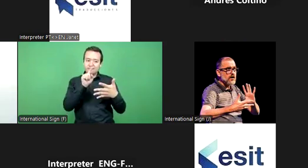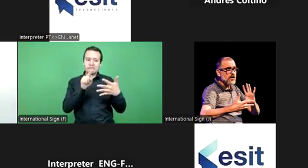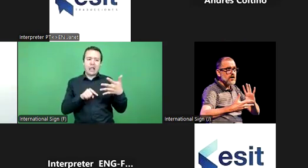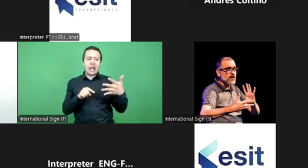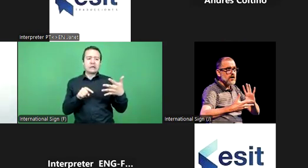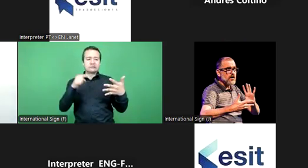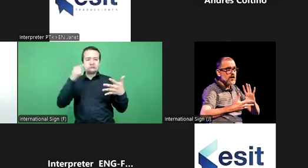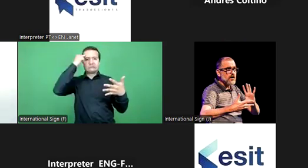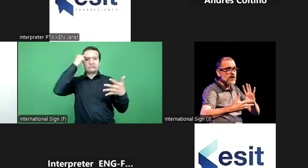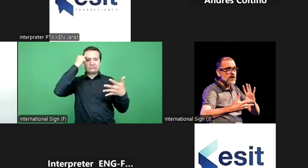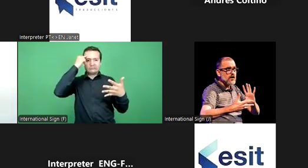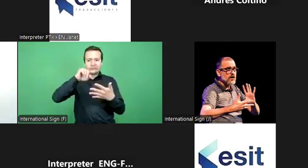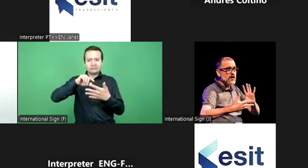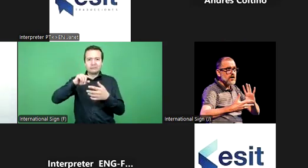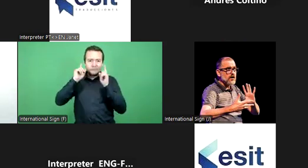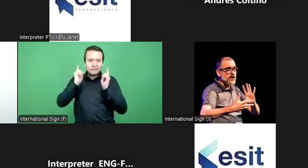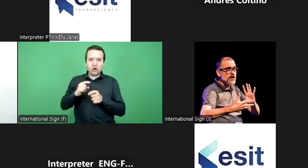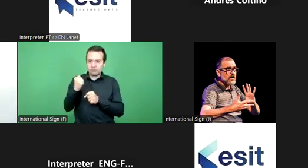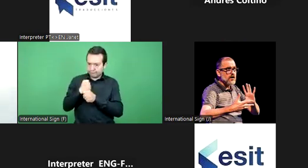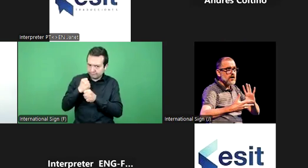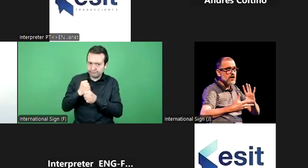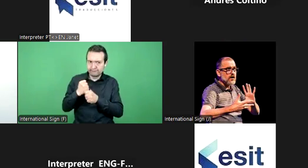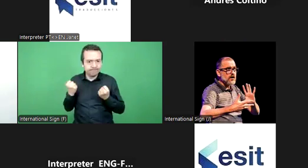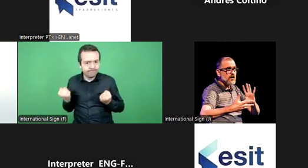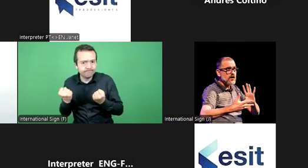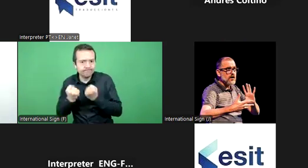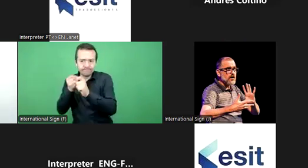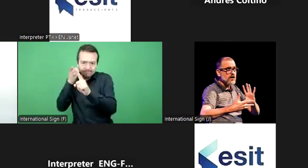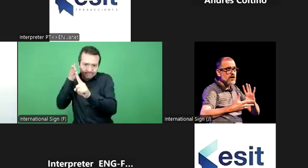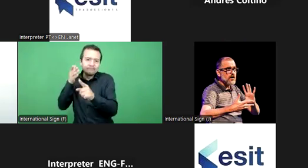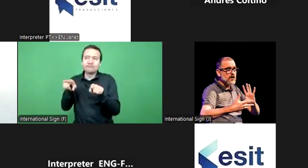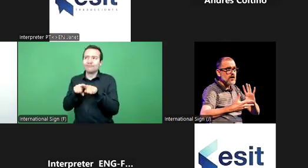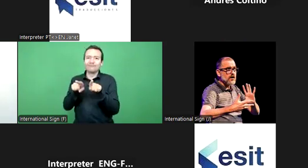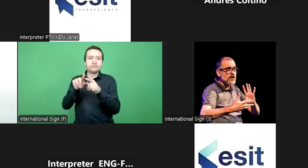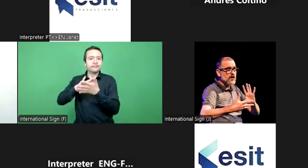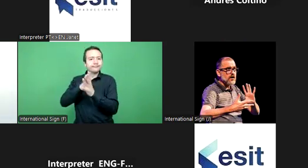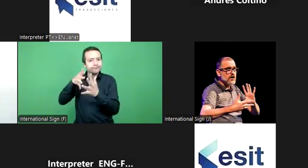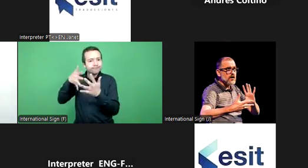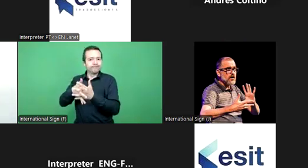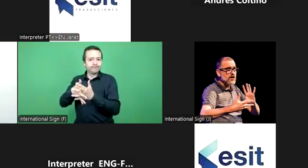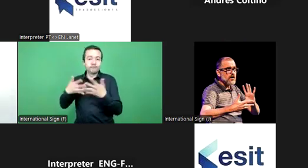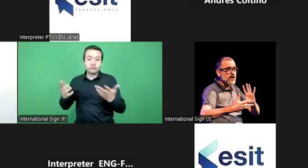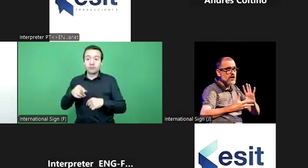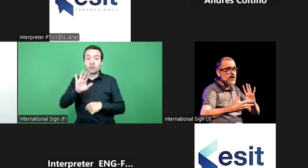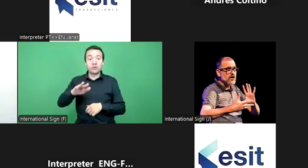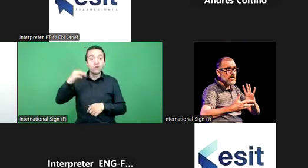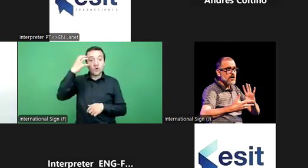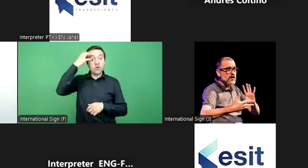whole. I think, Dr. Joseph, just about time to give you the second question. Do you